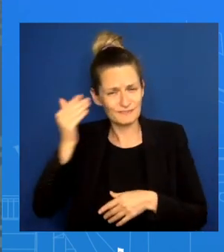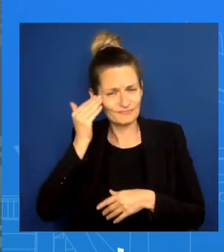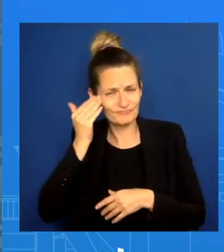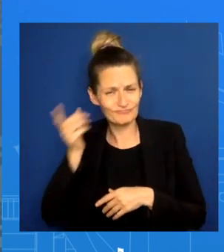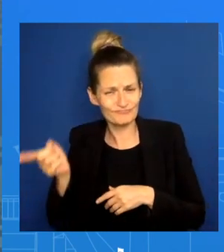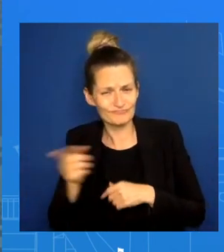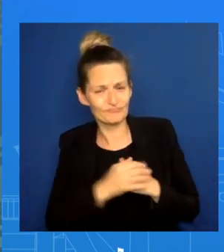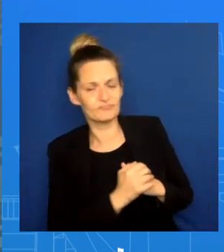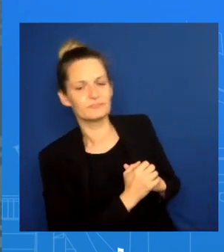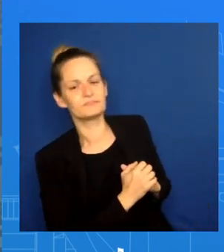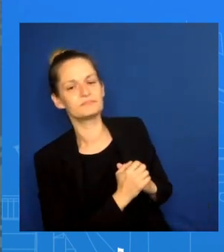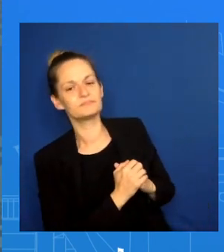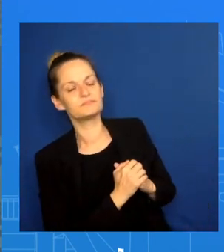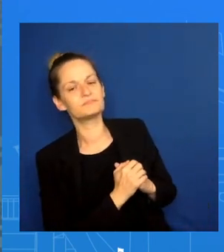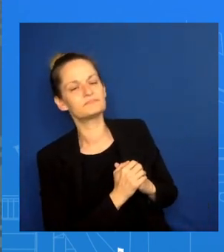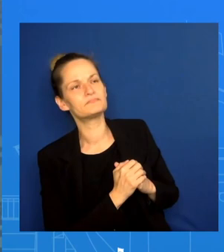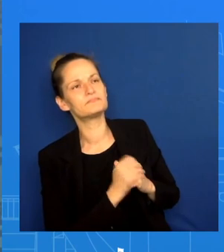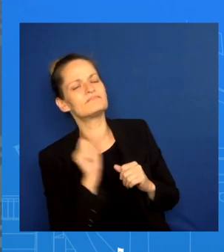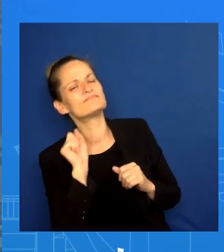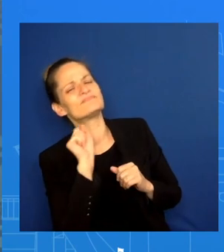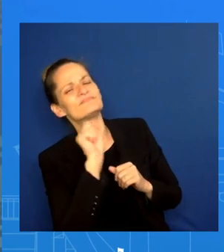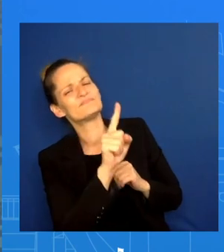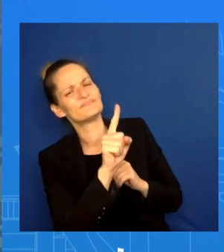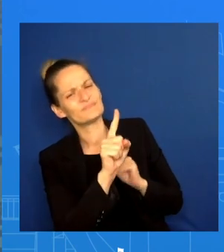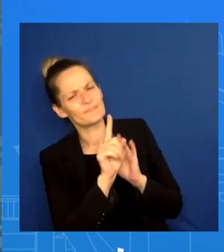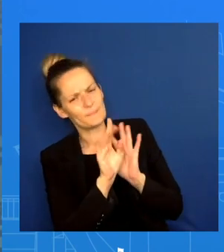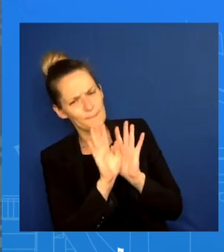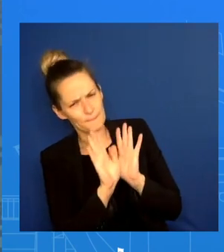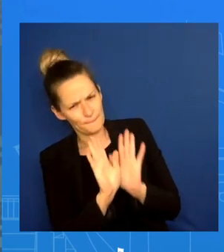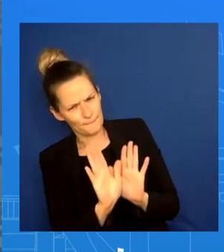Sebastian. Thank you for taking my question. On the Xi call,